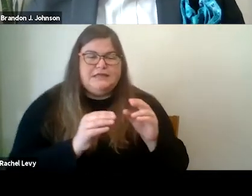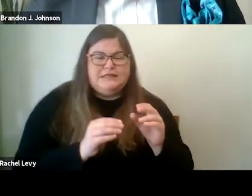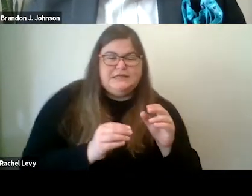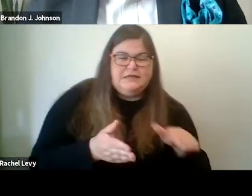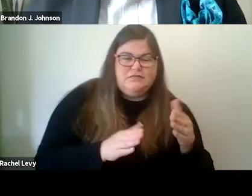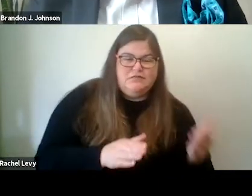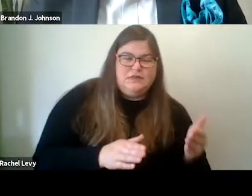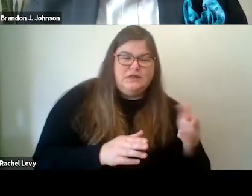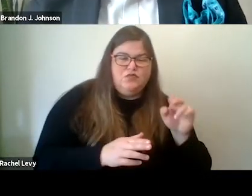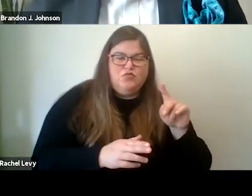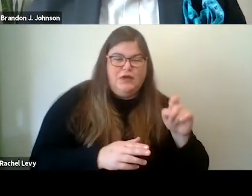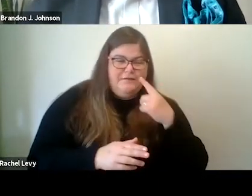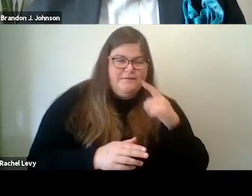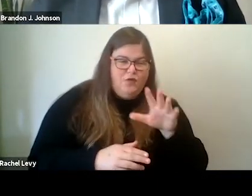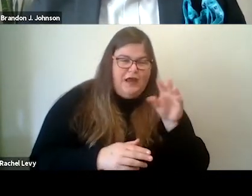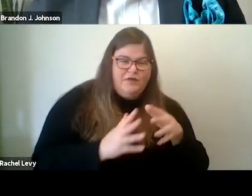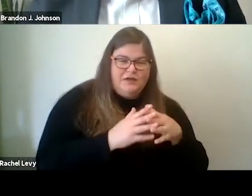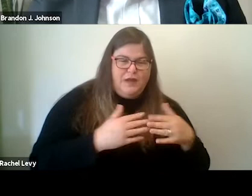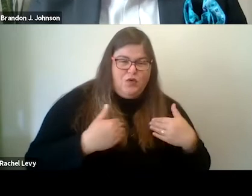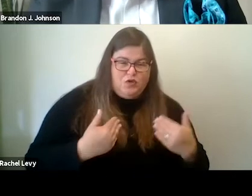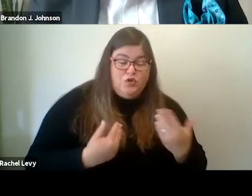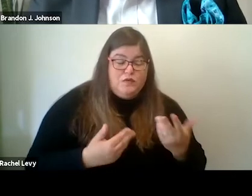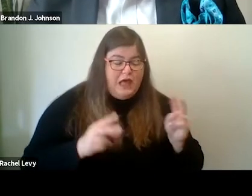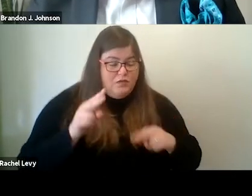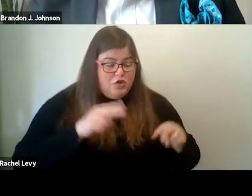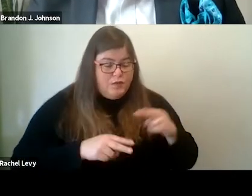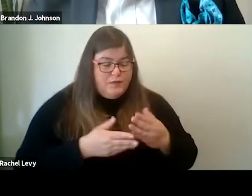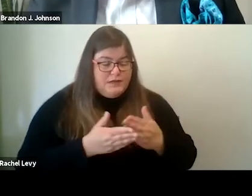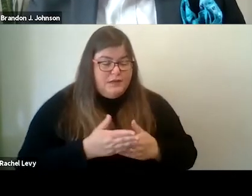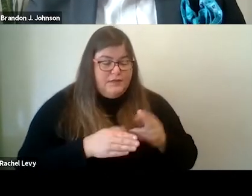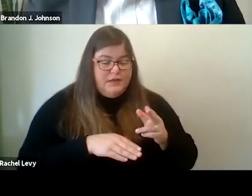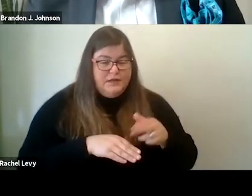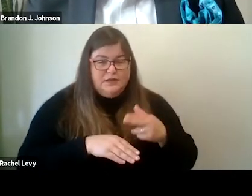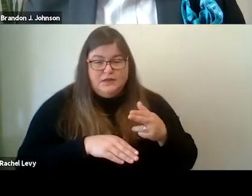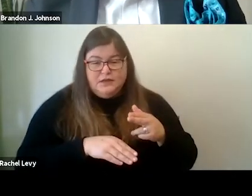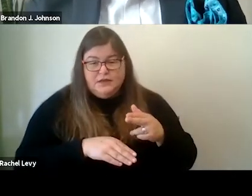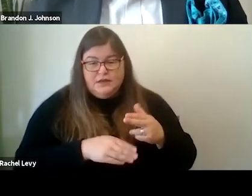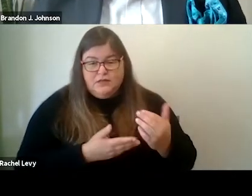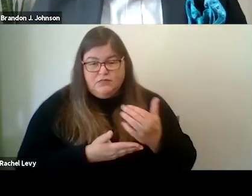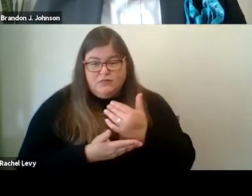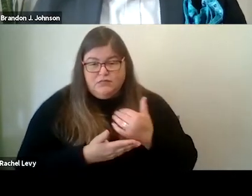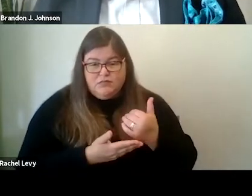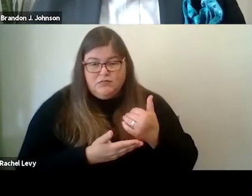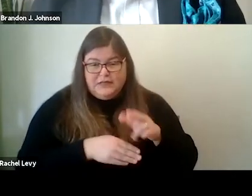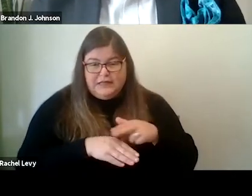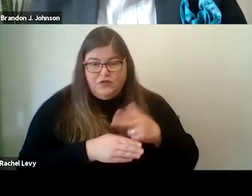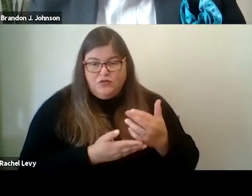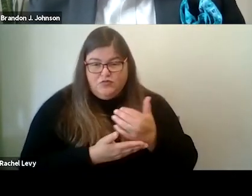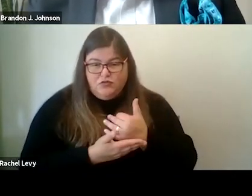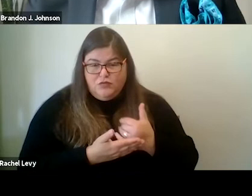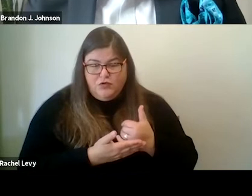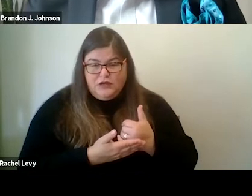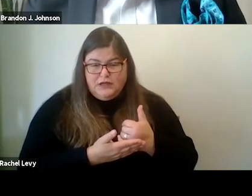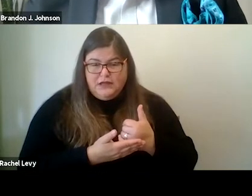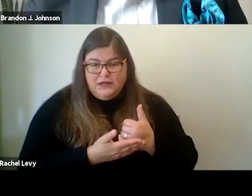and looking at some of our National Violent Death Reporting System data. One of the circumstances around the death